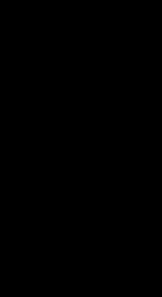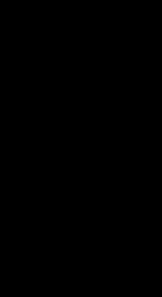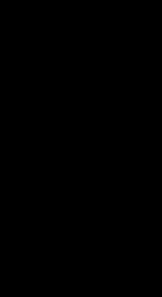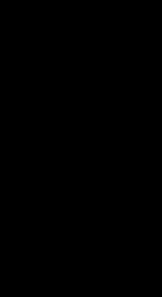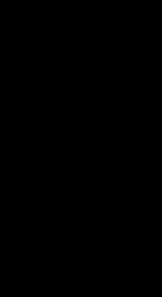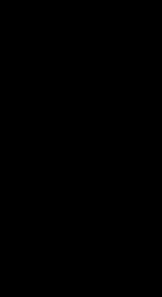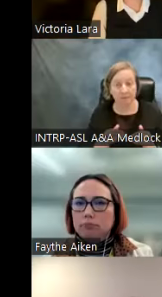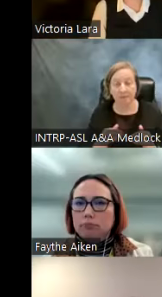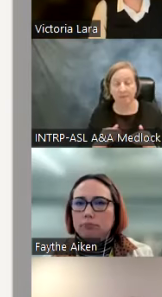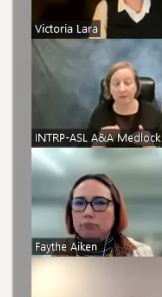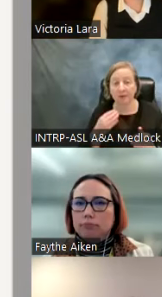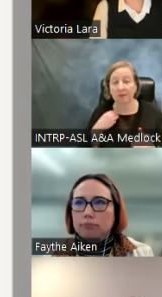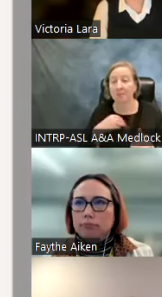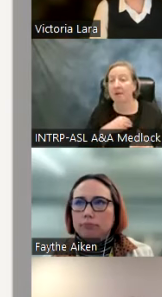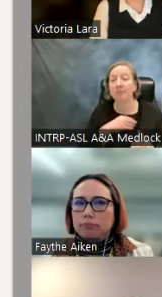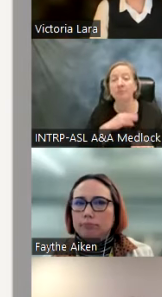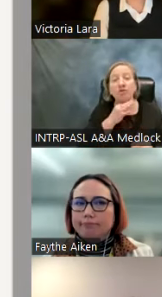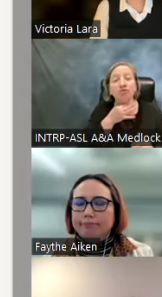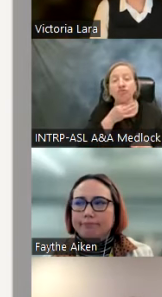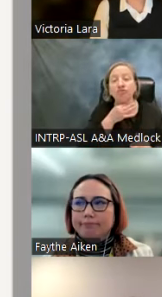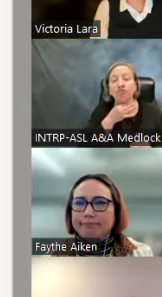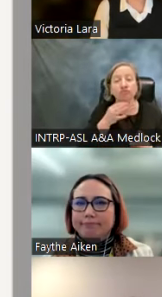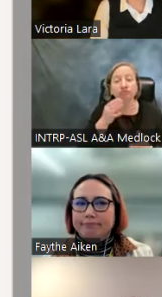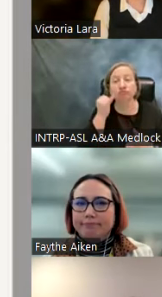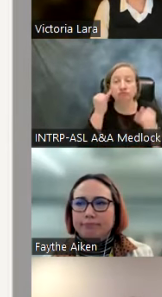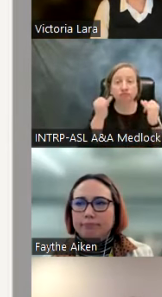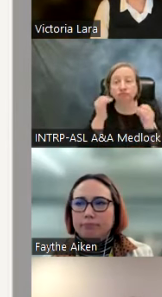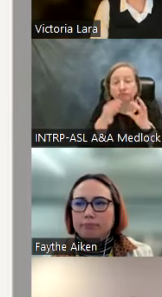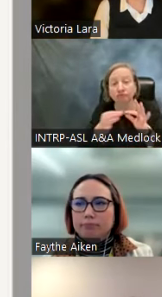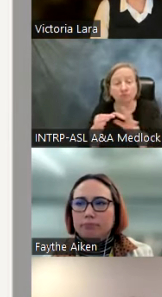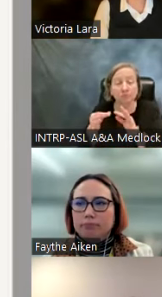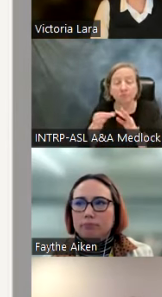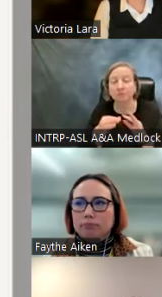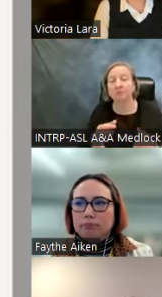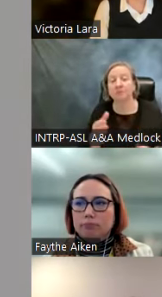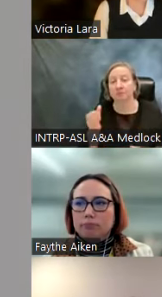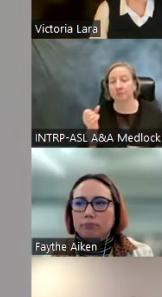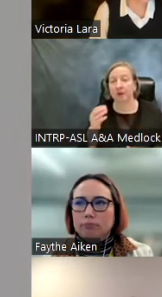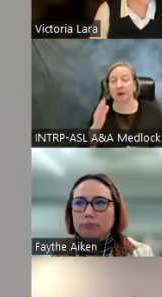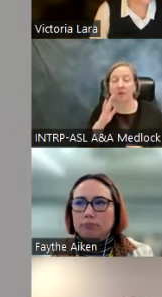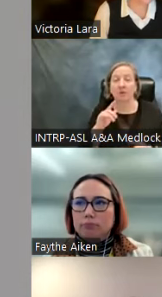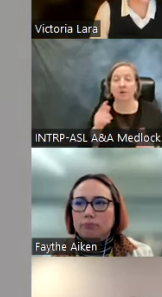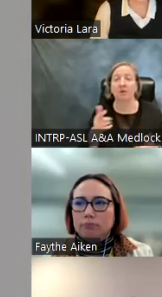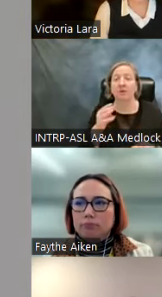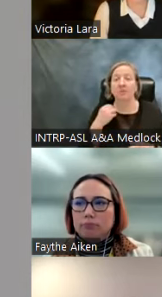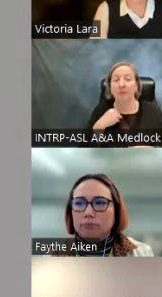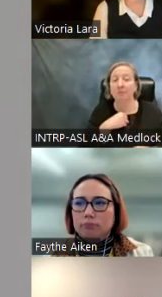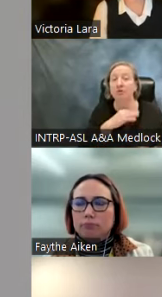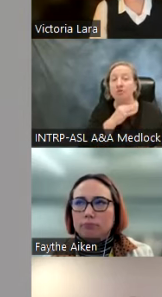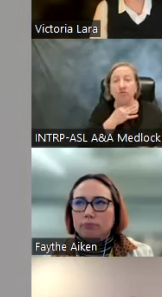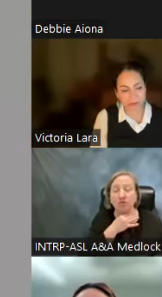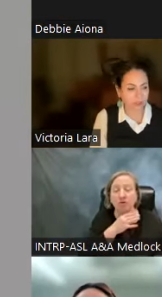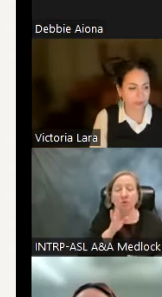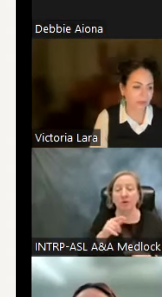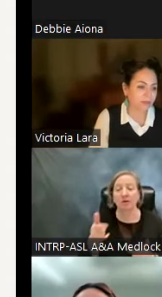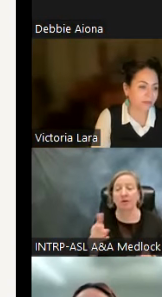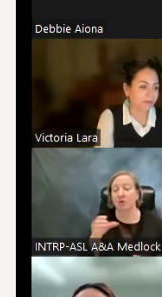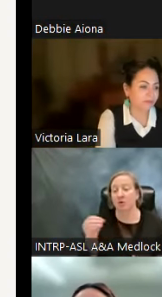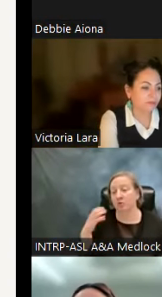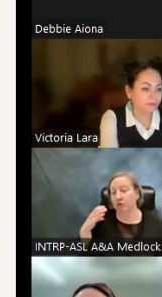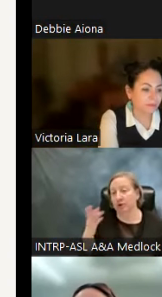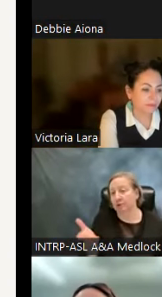member curiosities. Yeah. And I will pass it, member curiosities, I will pass it to the